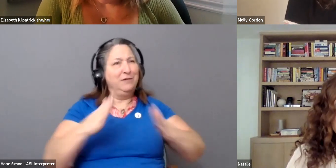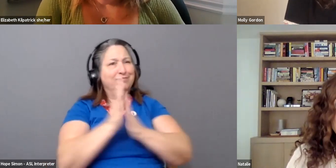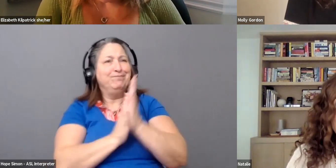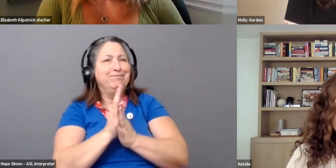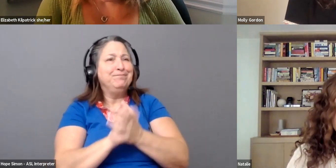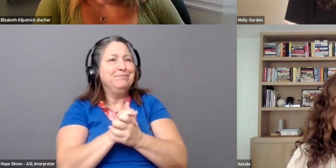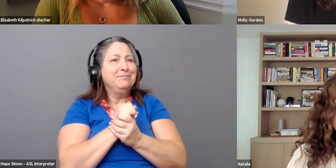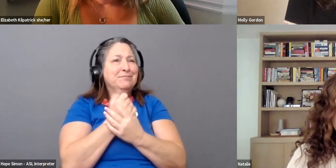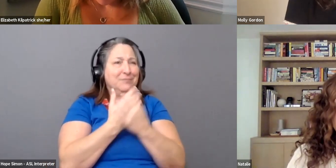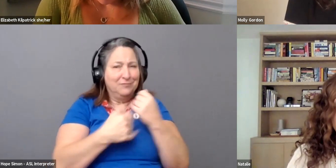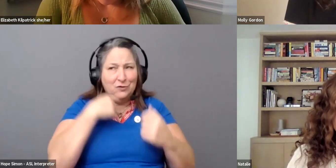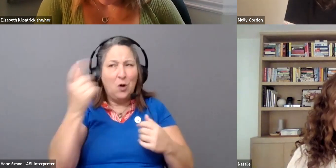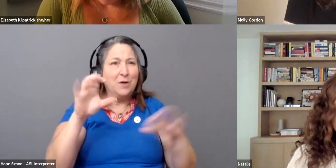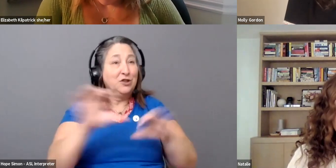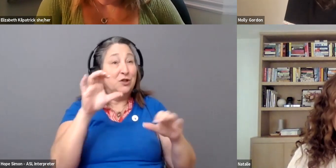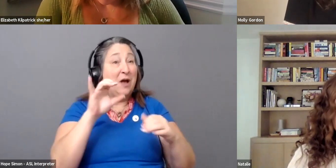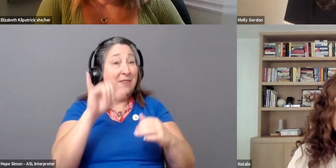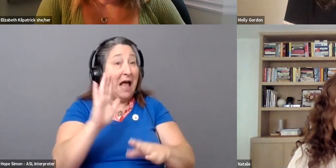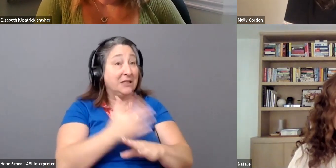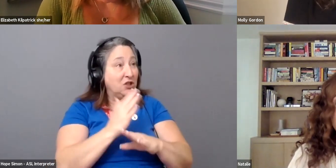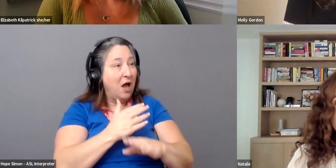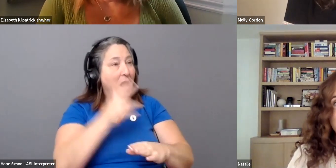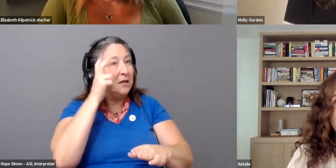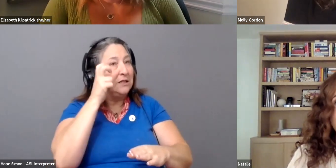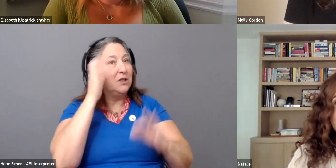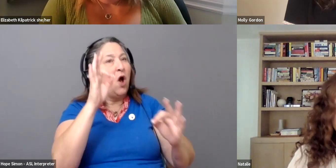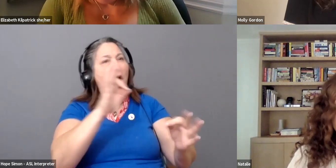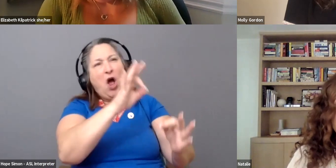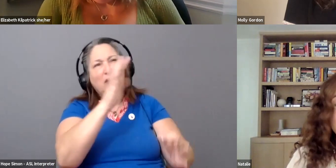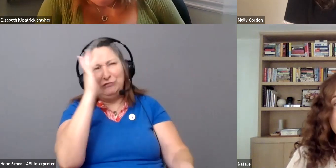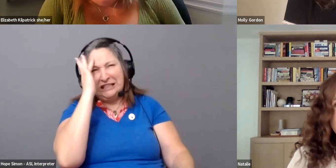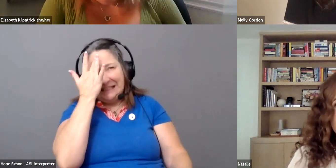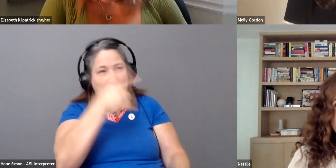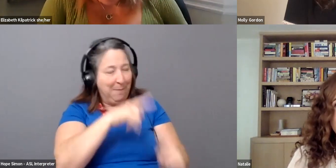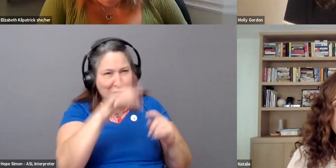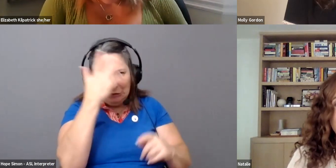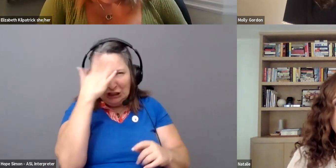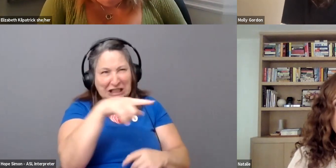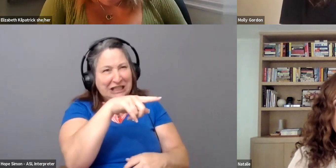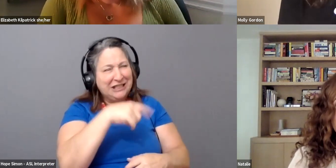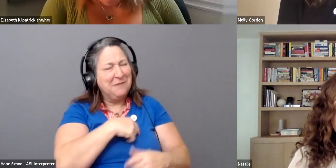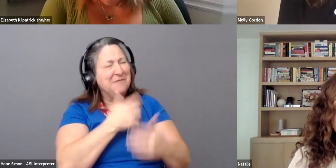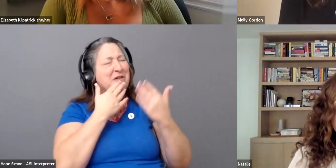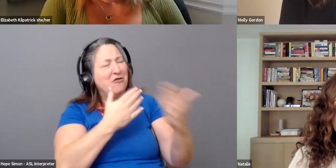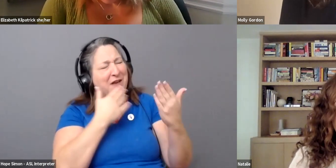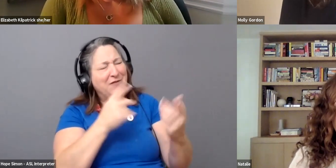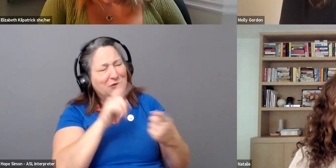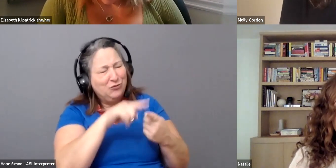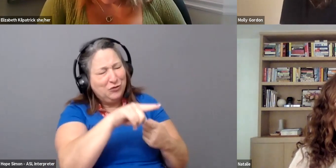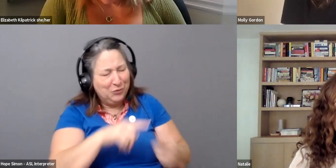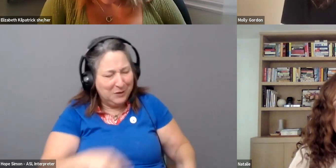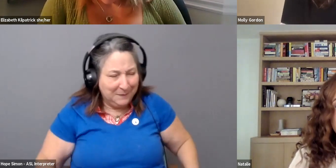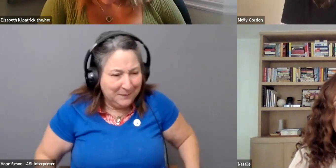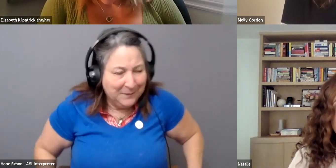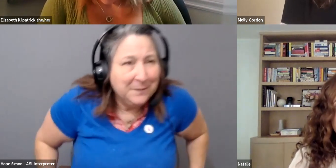them do and played it for me. And I was like, you're a sick genius. And I'm so grateful that I have you. And